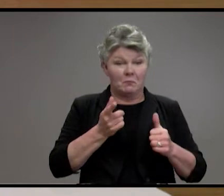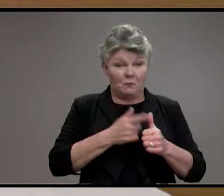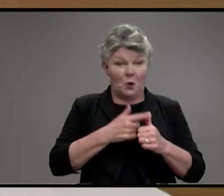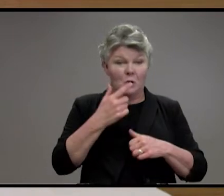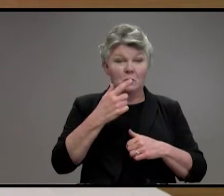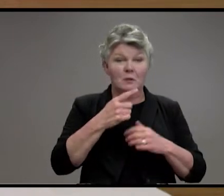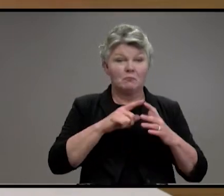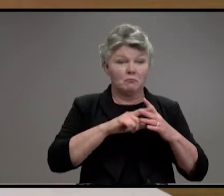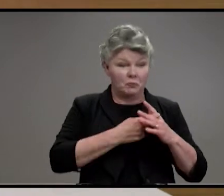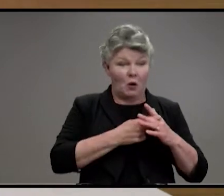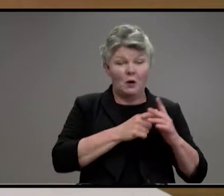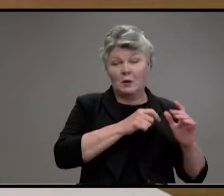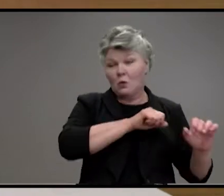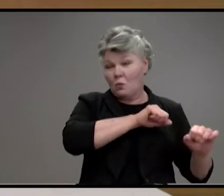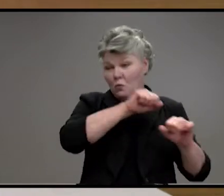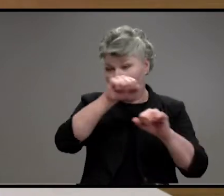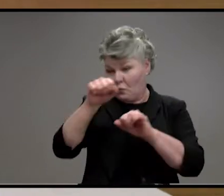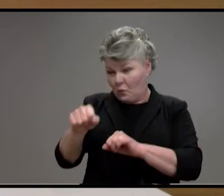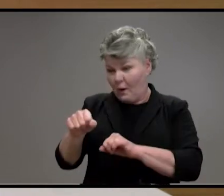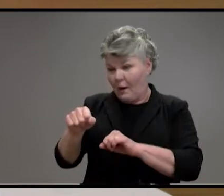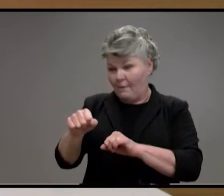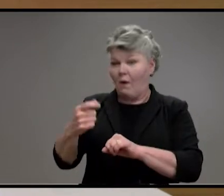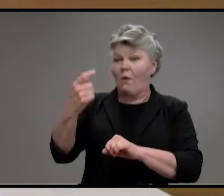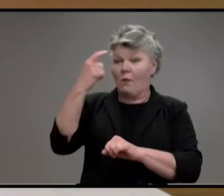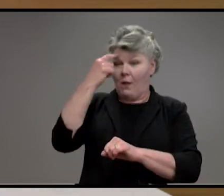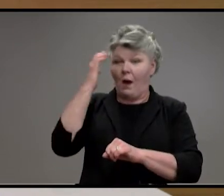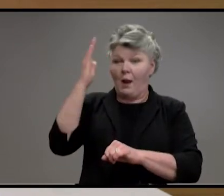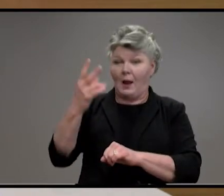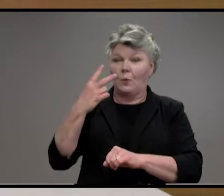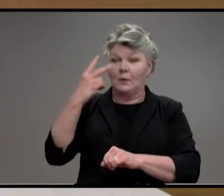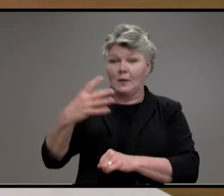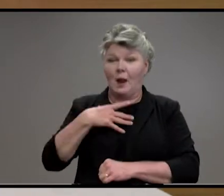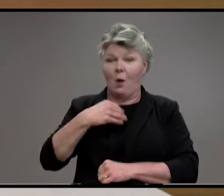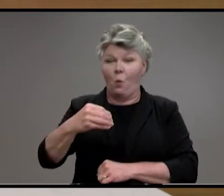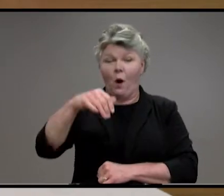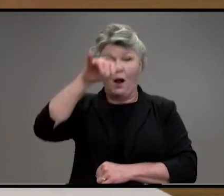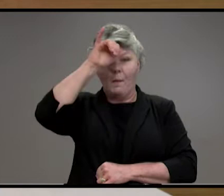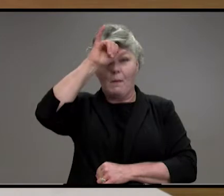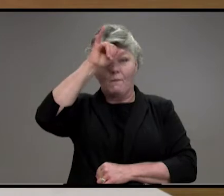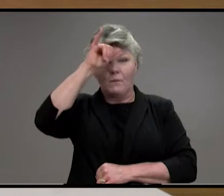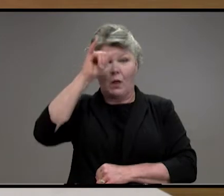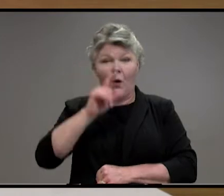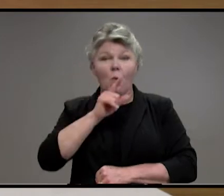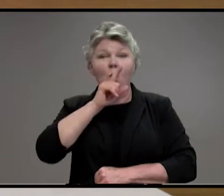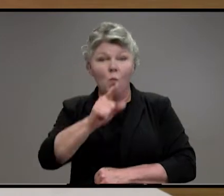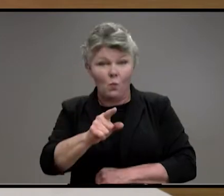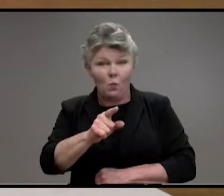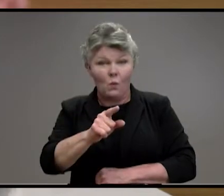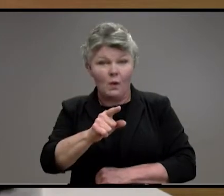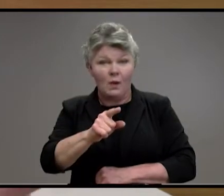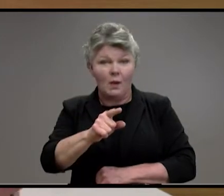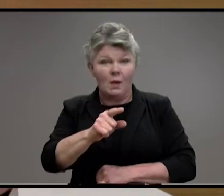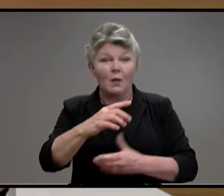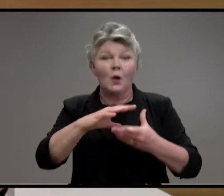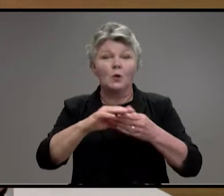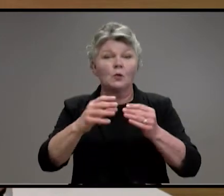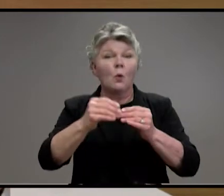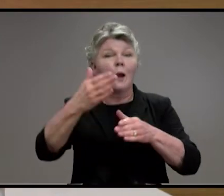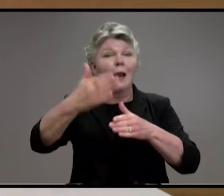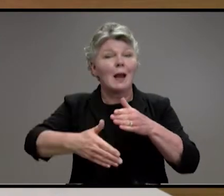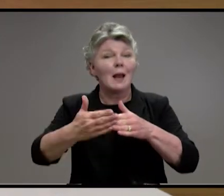an albino buffalo in the flesh, a white buffalo. But that story ended